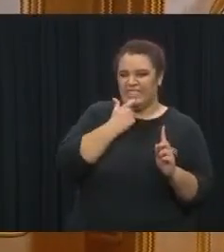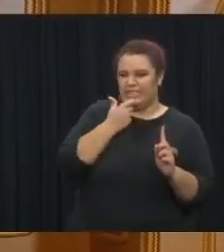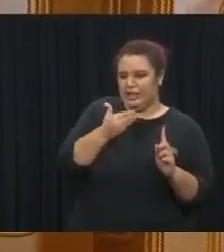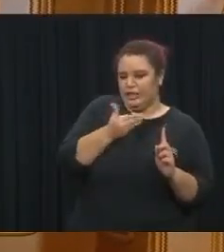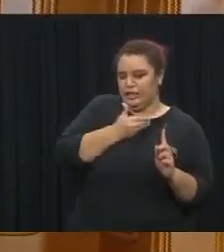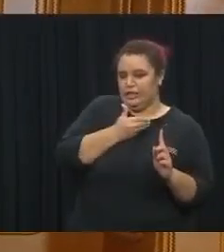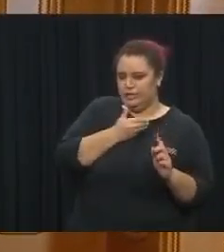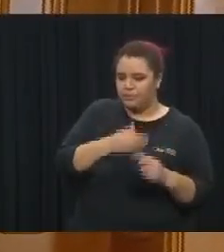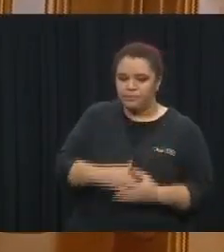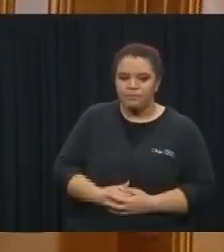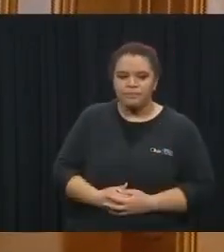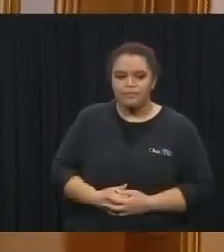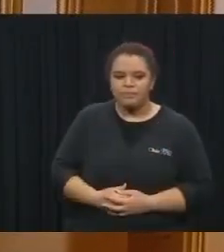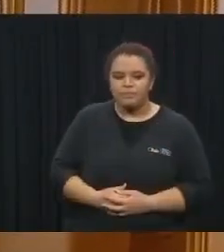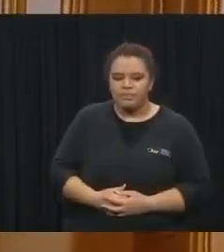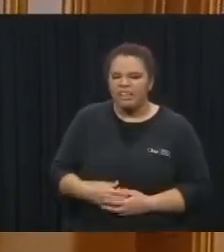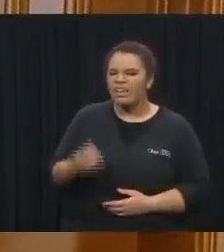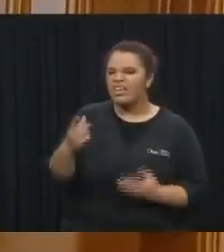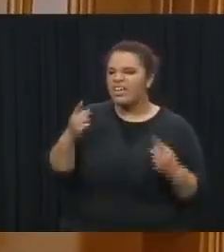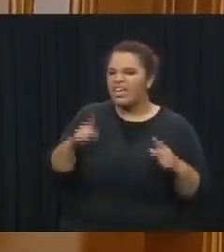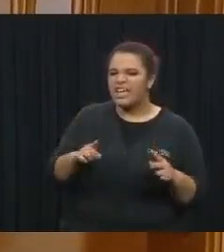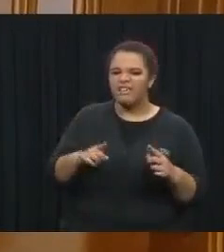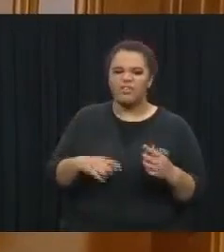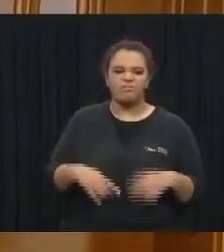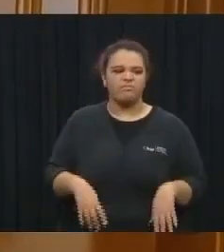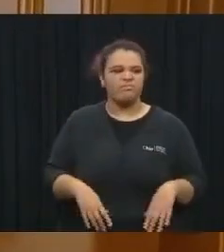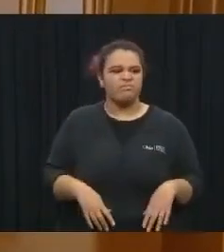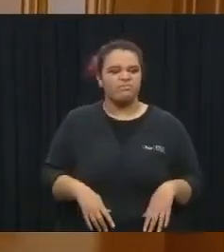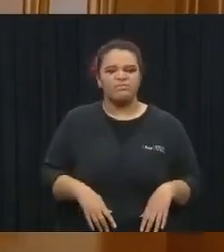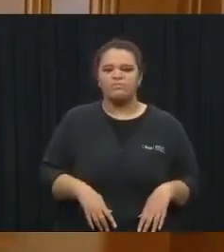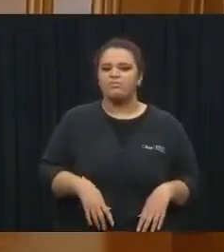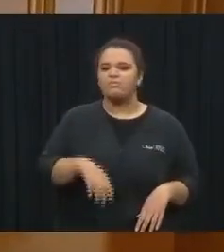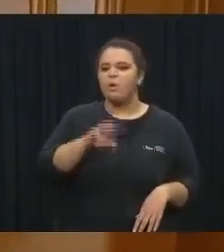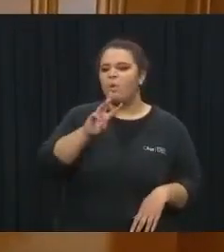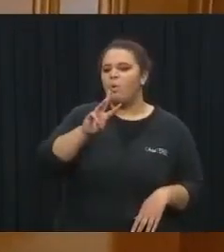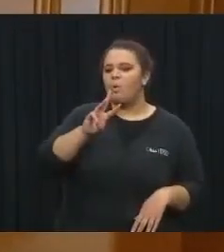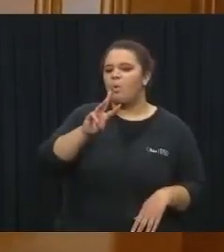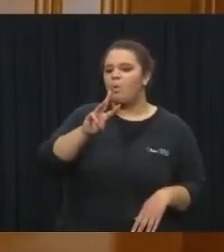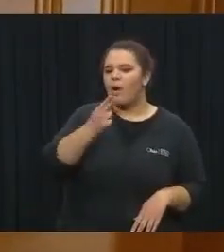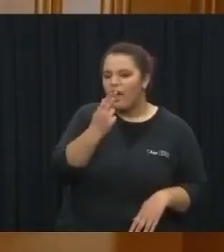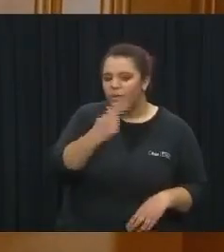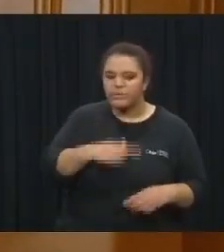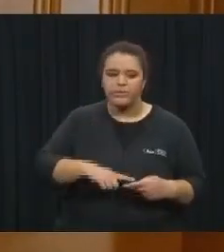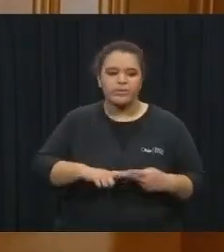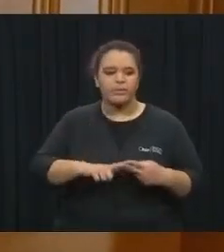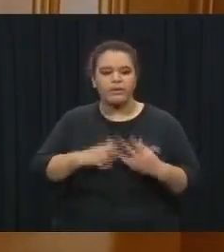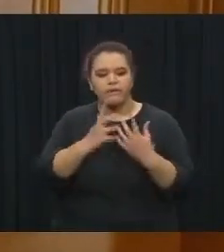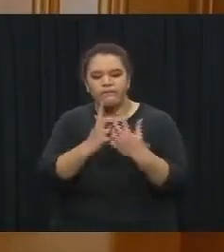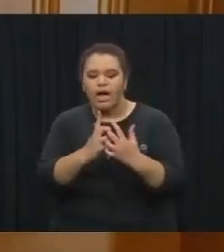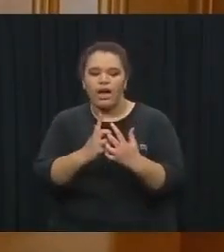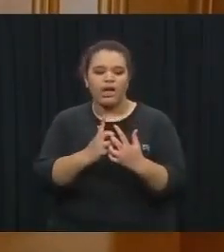plant, manufacturing or a warehouse operation, Tenneco, any business across the